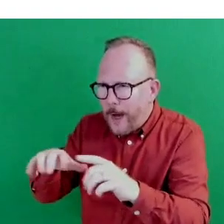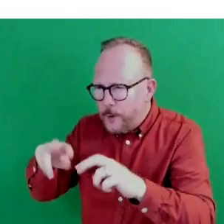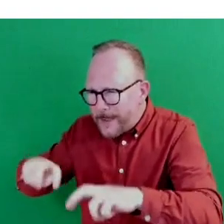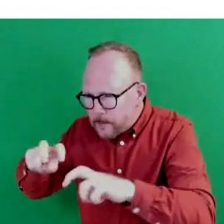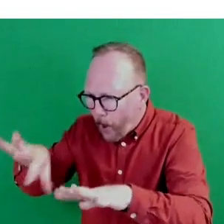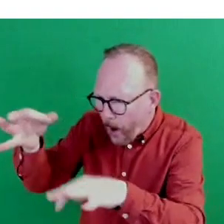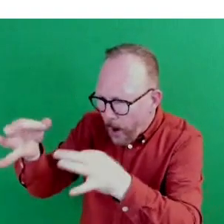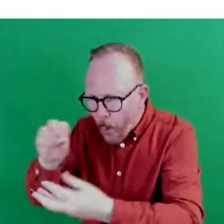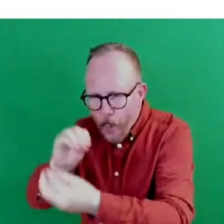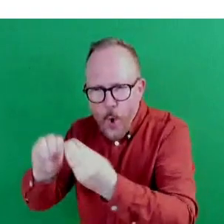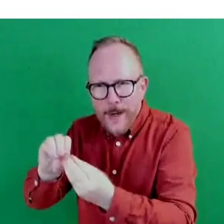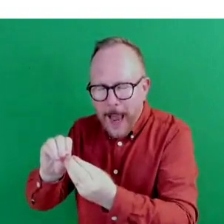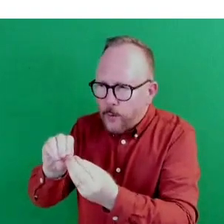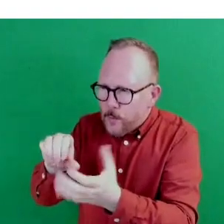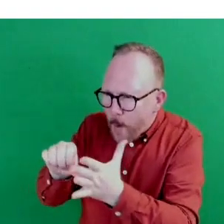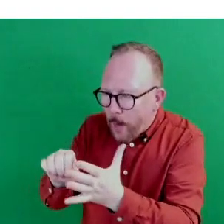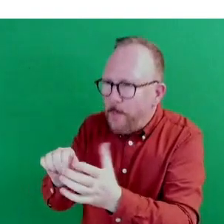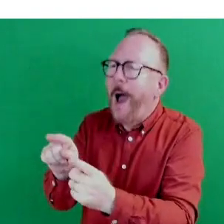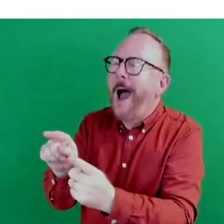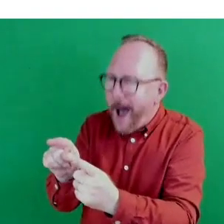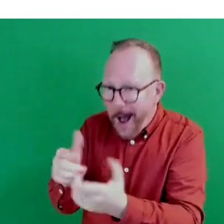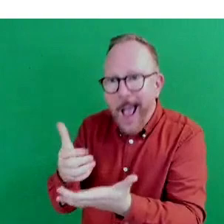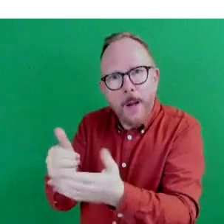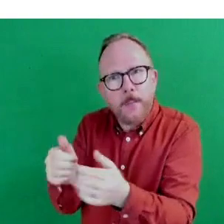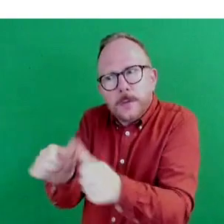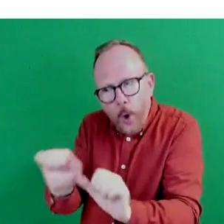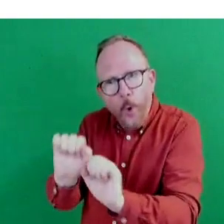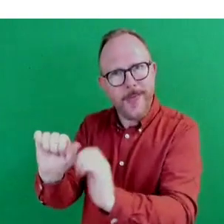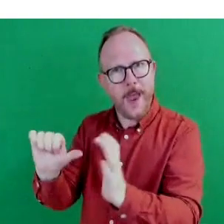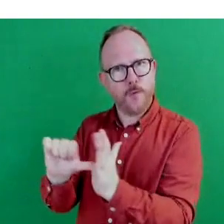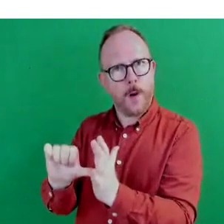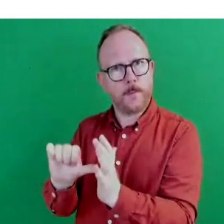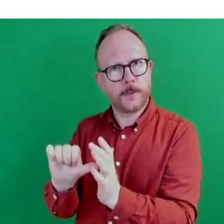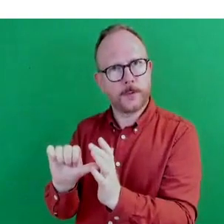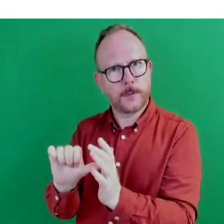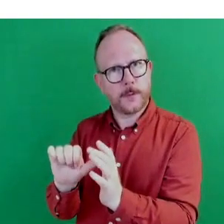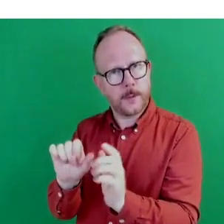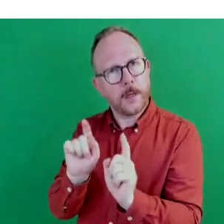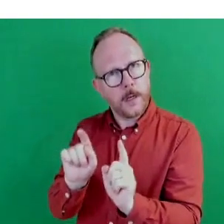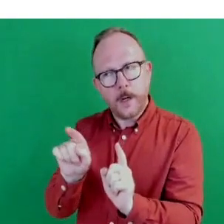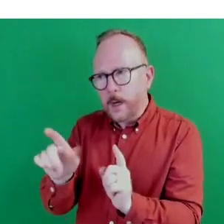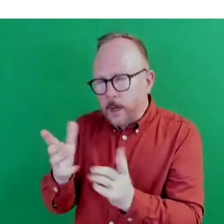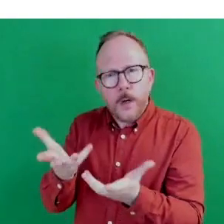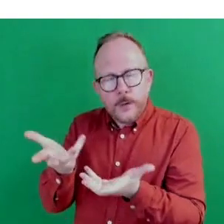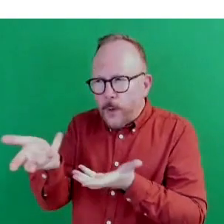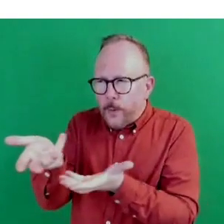say solve their problems, but at least help with what's going on that side of things. And again,